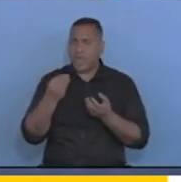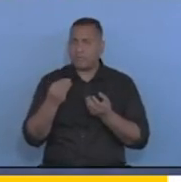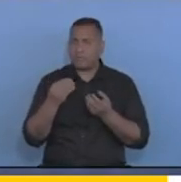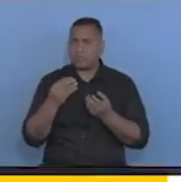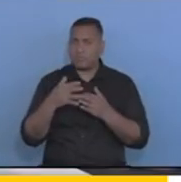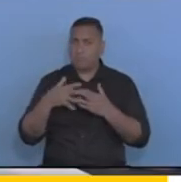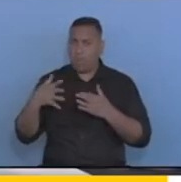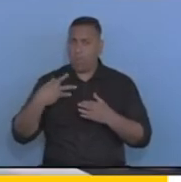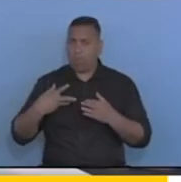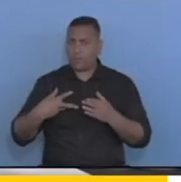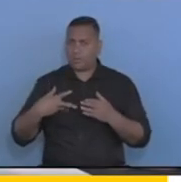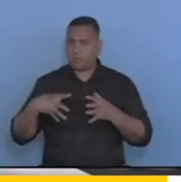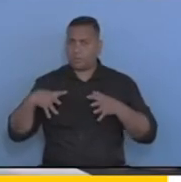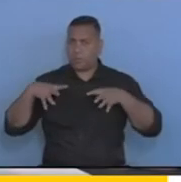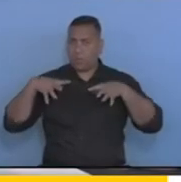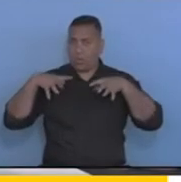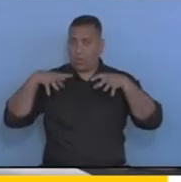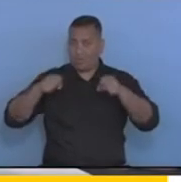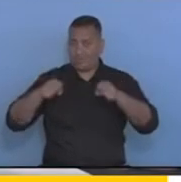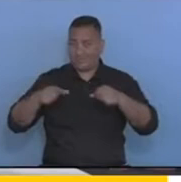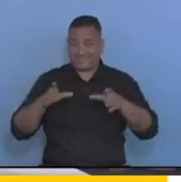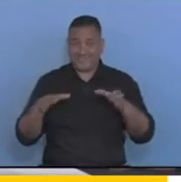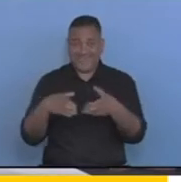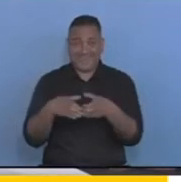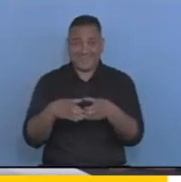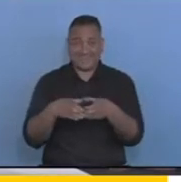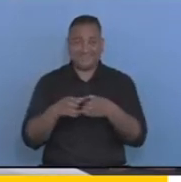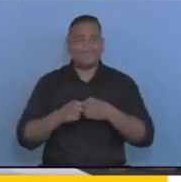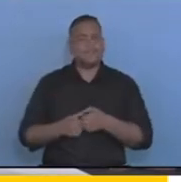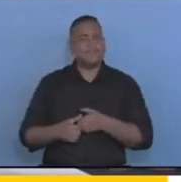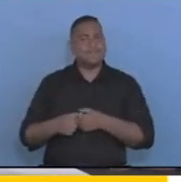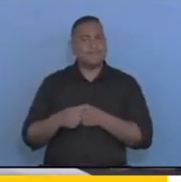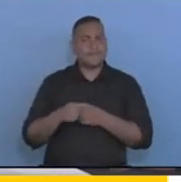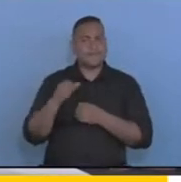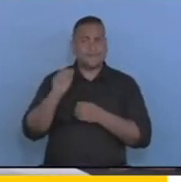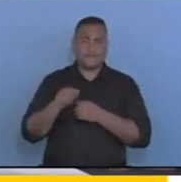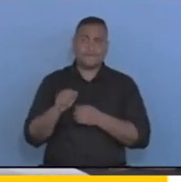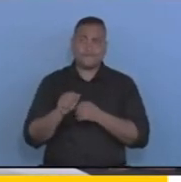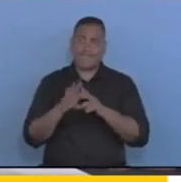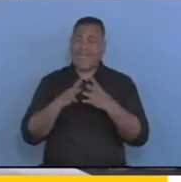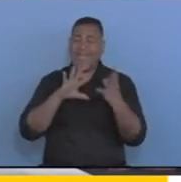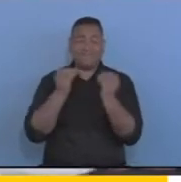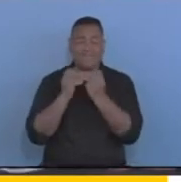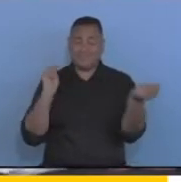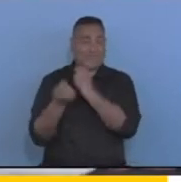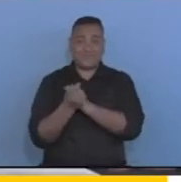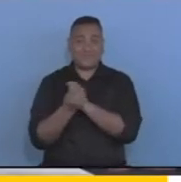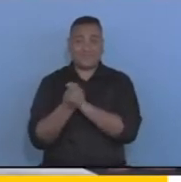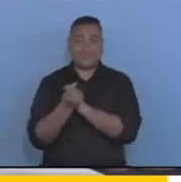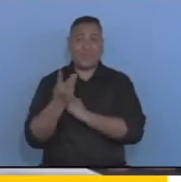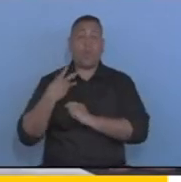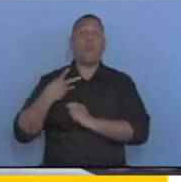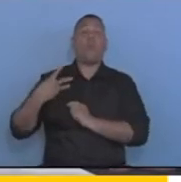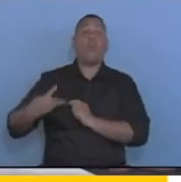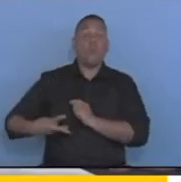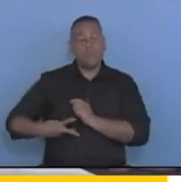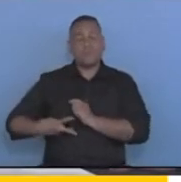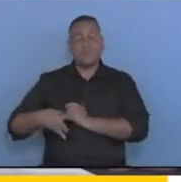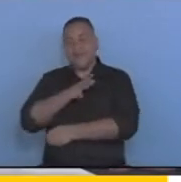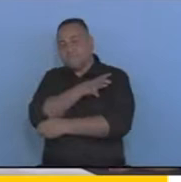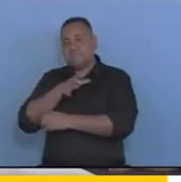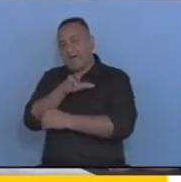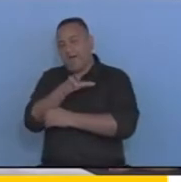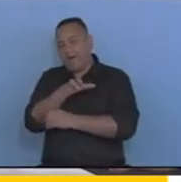task as well. Yes, the dynamics are changing. So I was going to say. Women empowerment is everywhere. I'll give you a simple